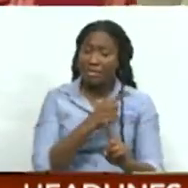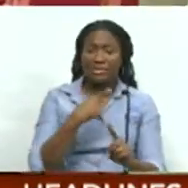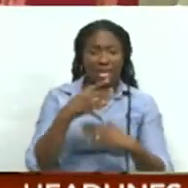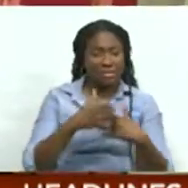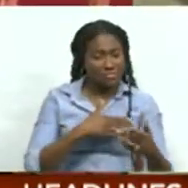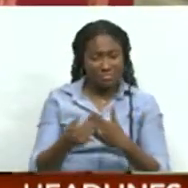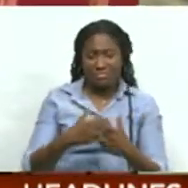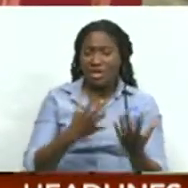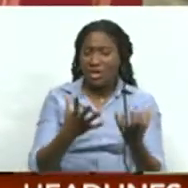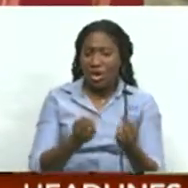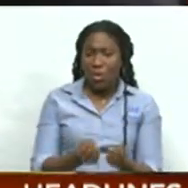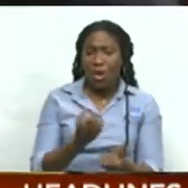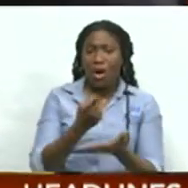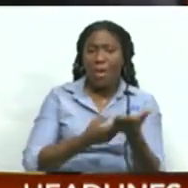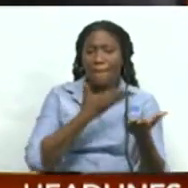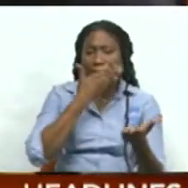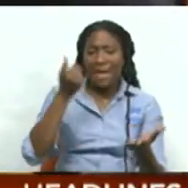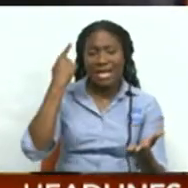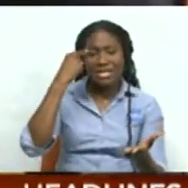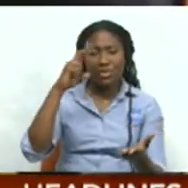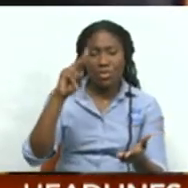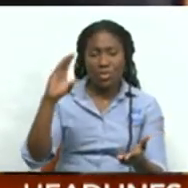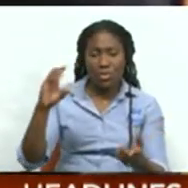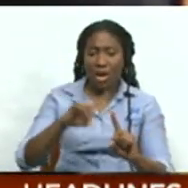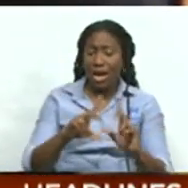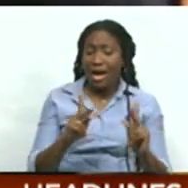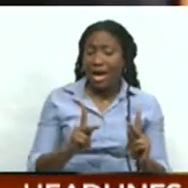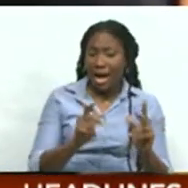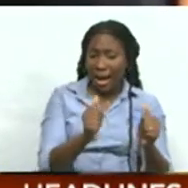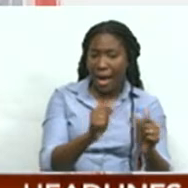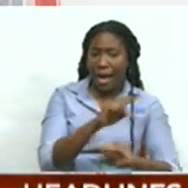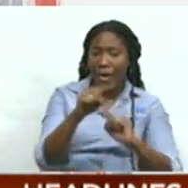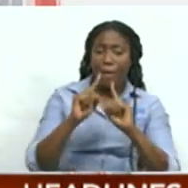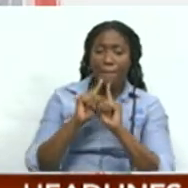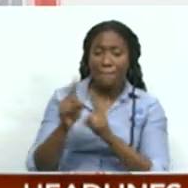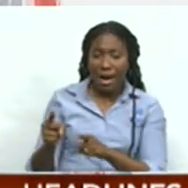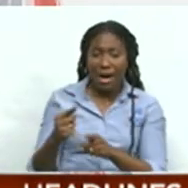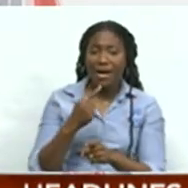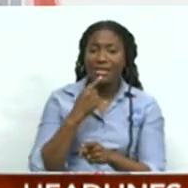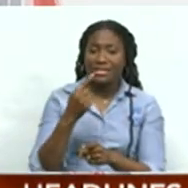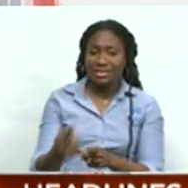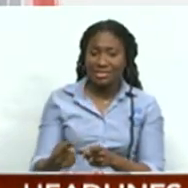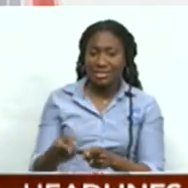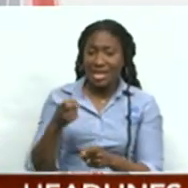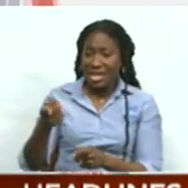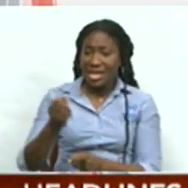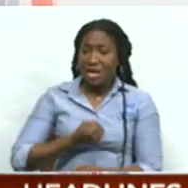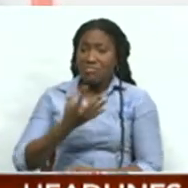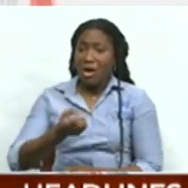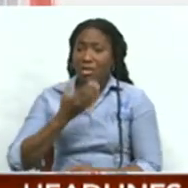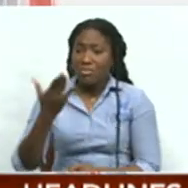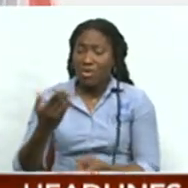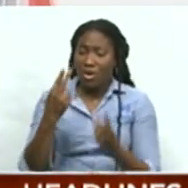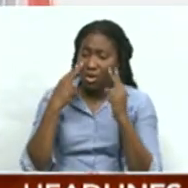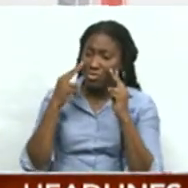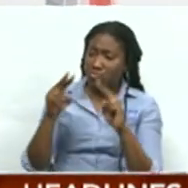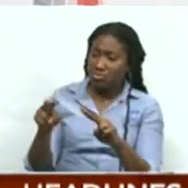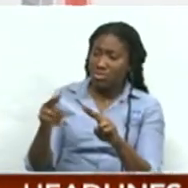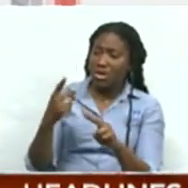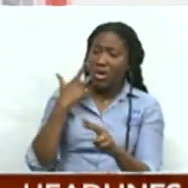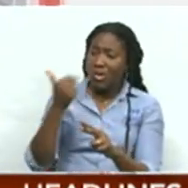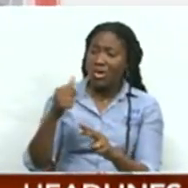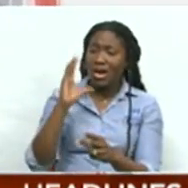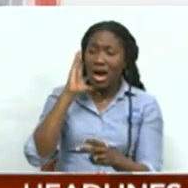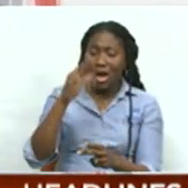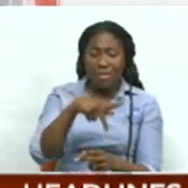best for the party. But Prasad Bisesa, in her response, said Rambali's rants in the public domain will only help the government. Unable to